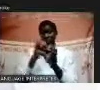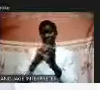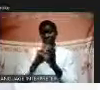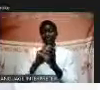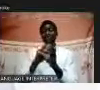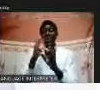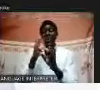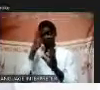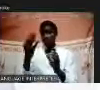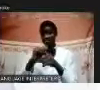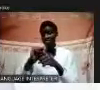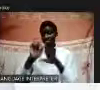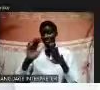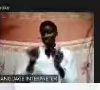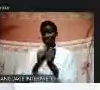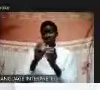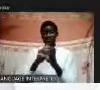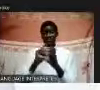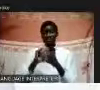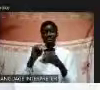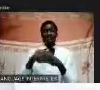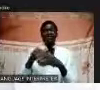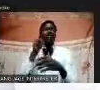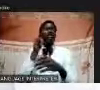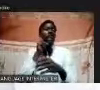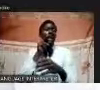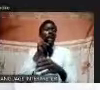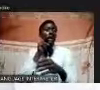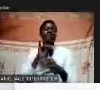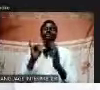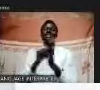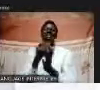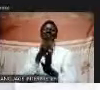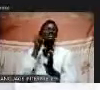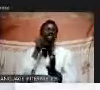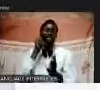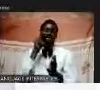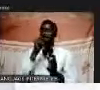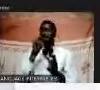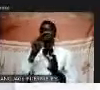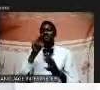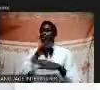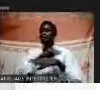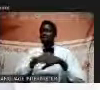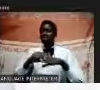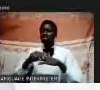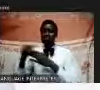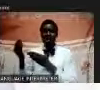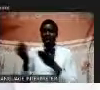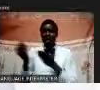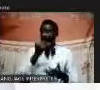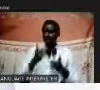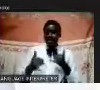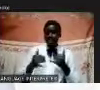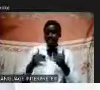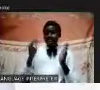that Nigeria know they last. That statement is a very strong statement about the Nigerian psyche.